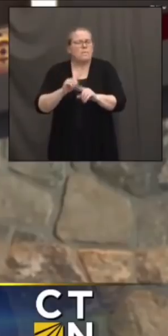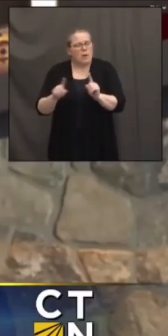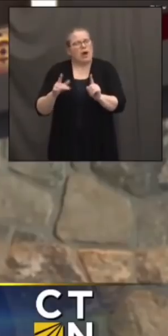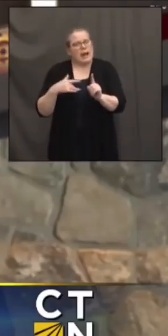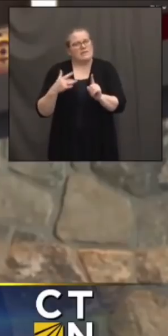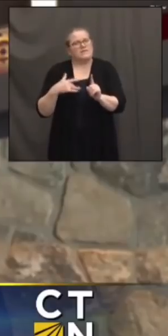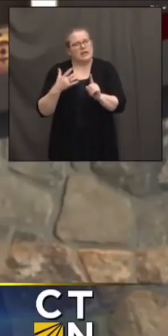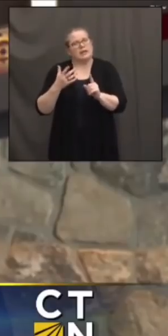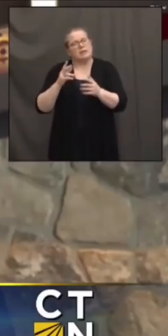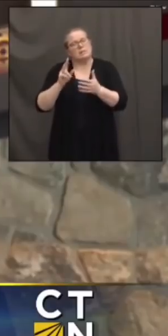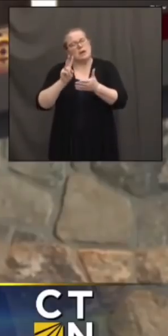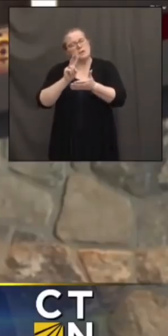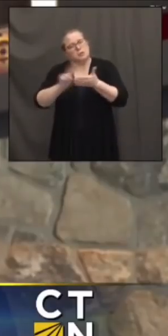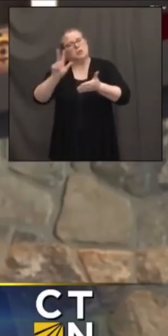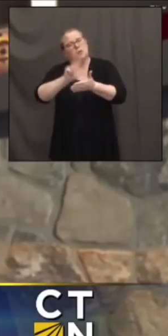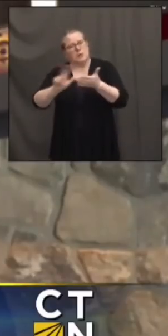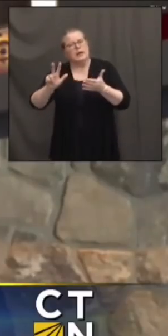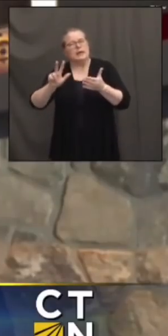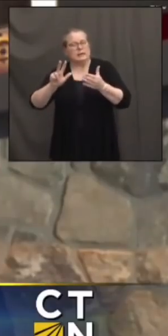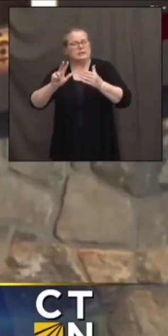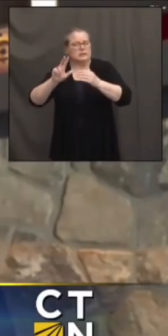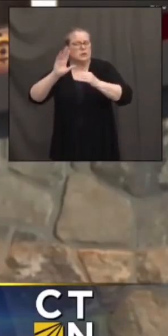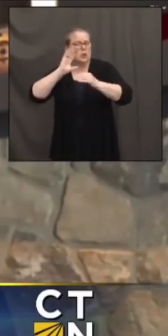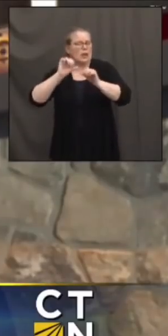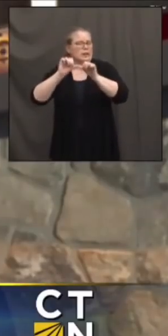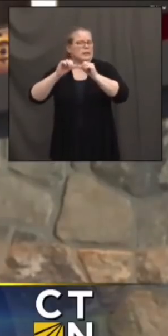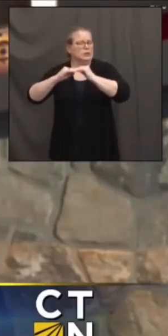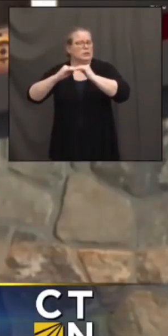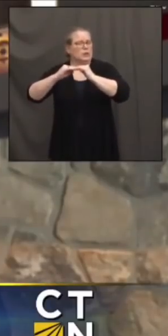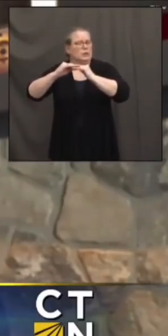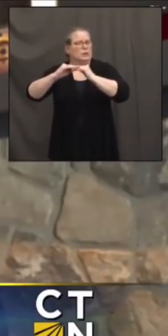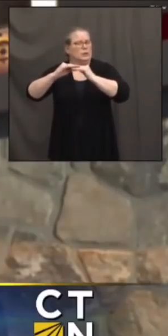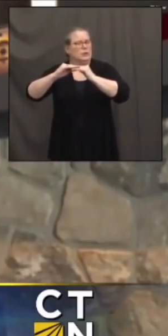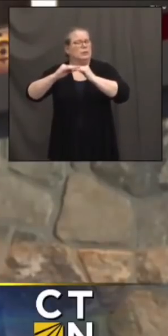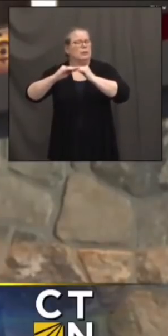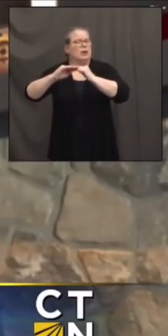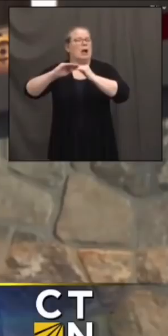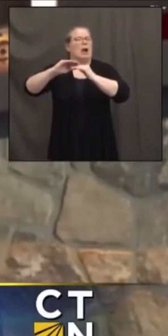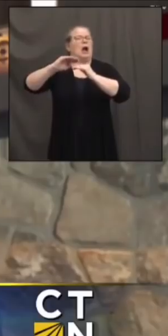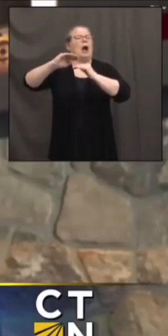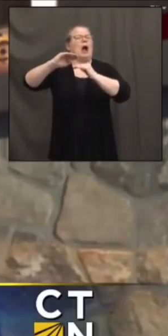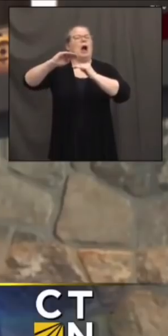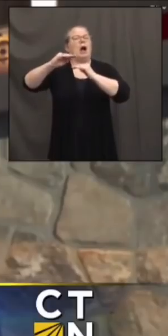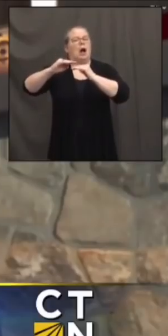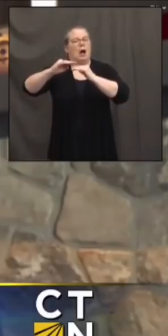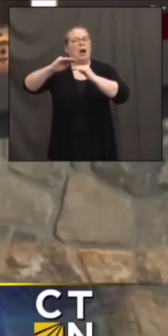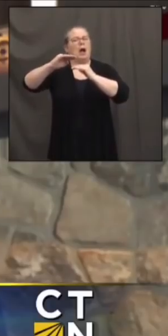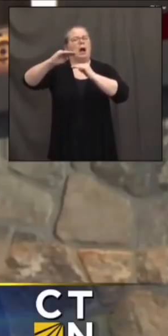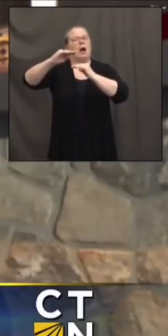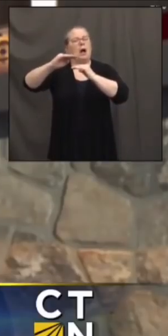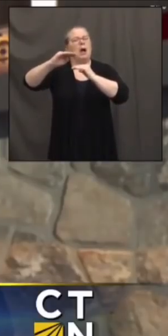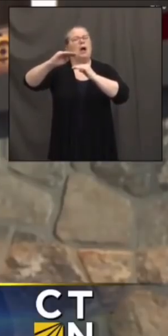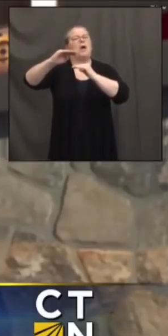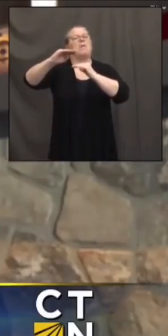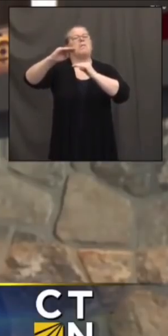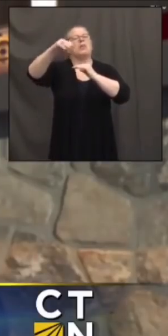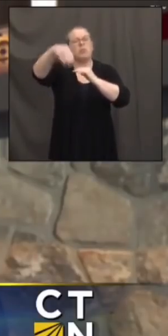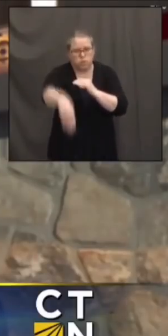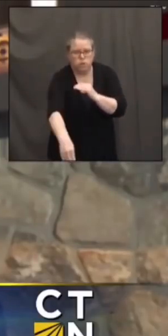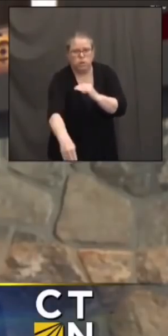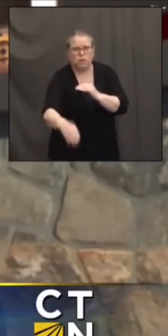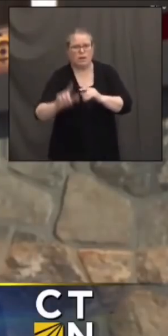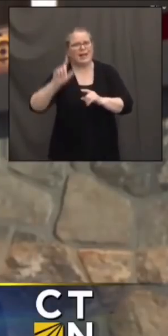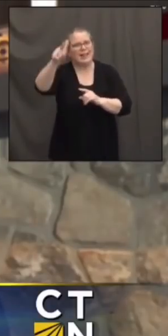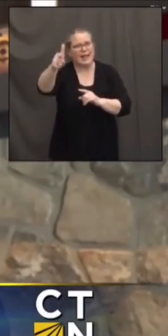a plateauing or a small uptick in infections before we start to see steadier declines on the back end of this. As we get